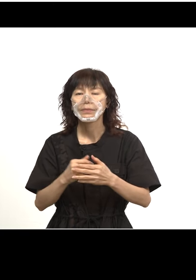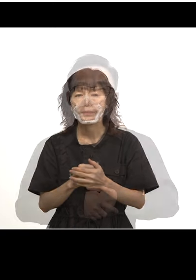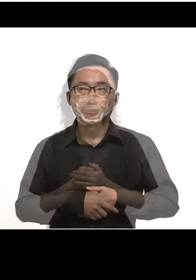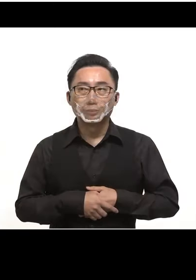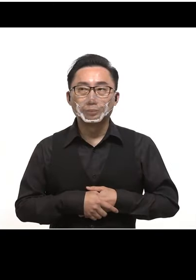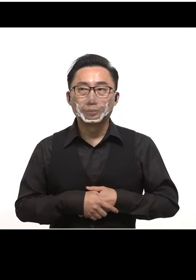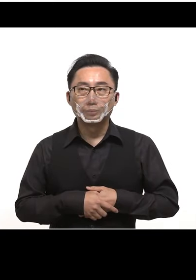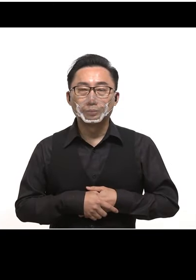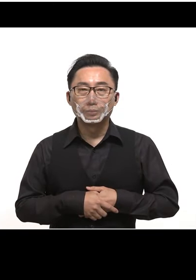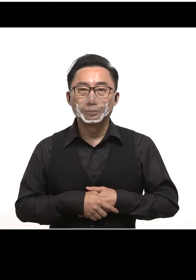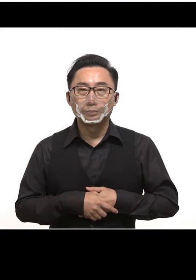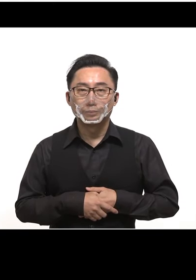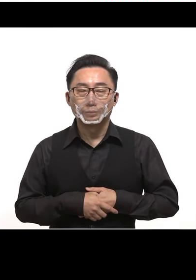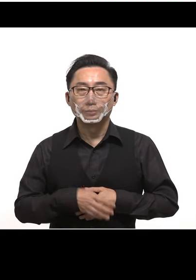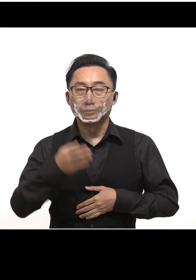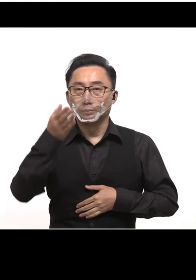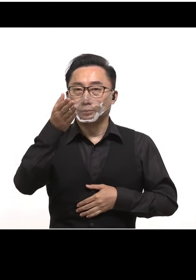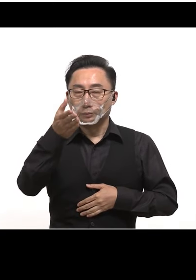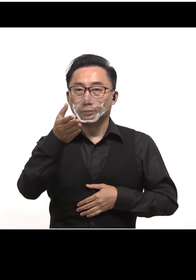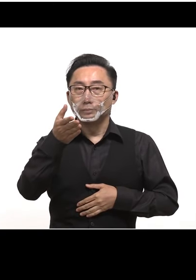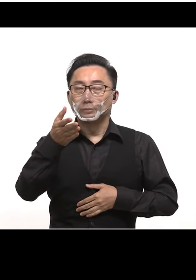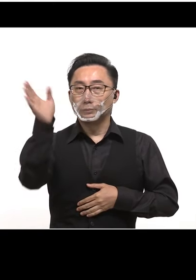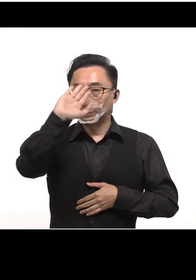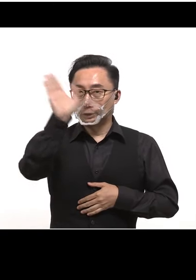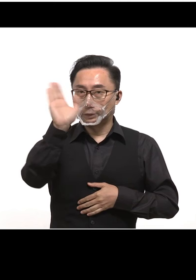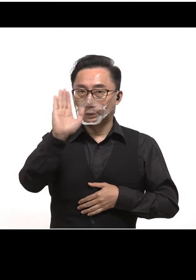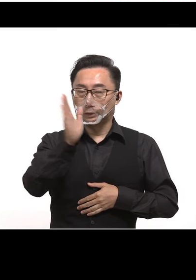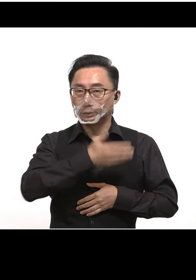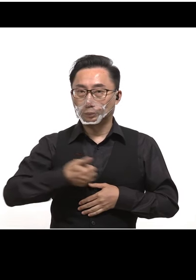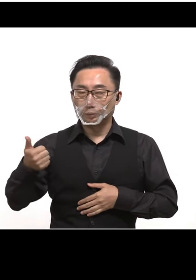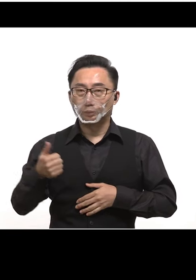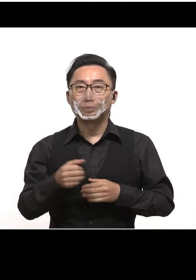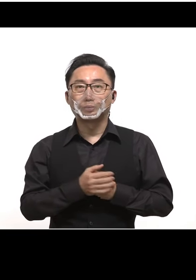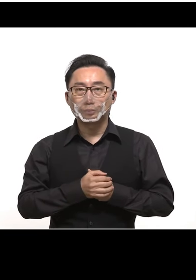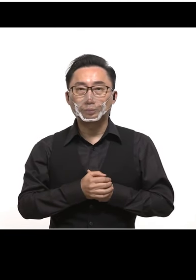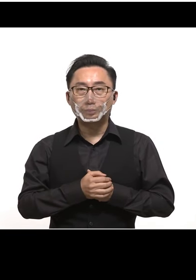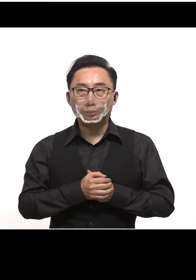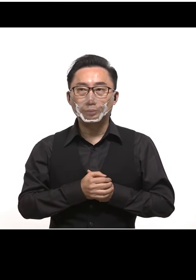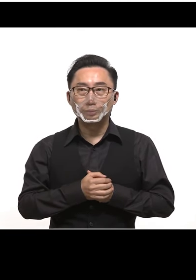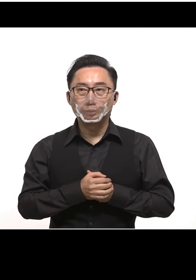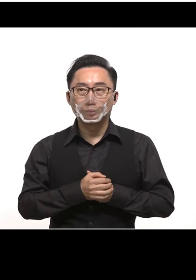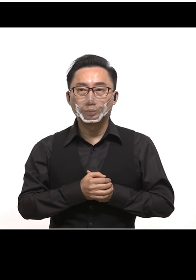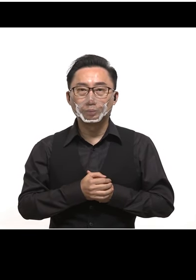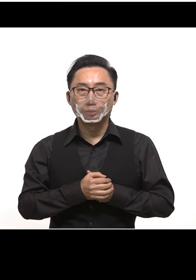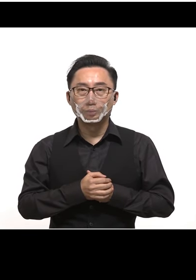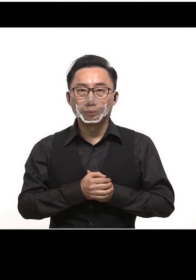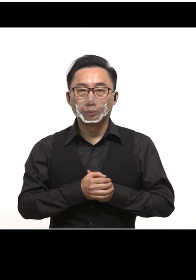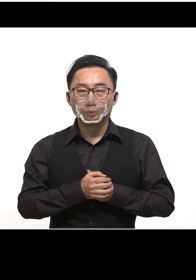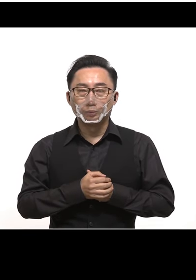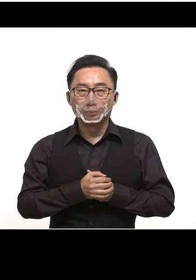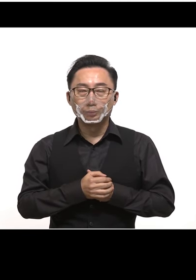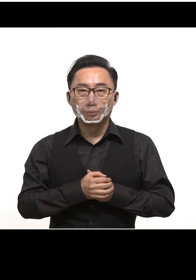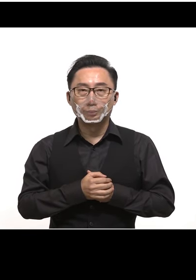Absolutely delighted to be with you. And I'm talking to you from Birmingham, England. I'm a male